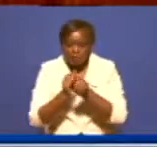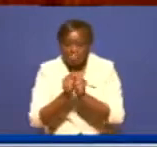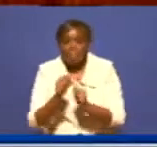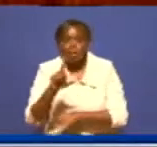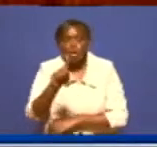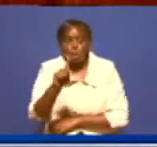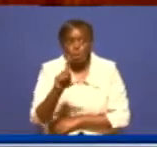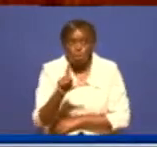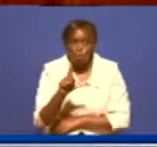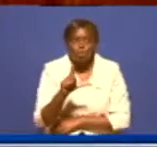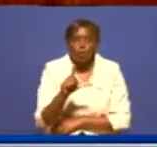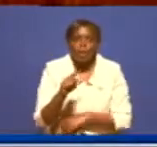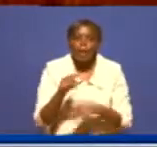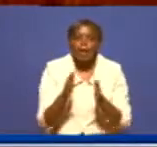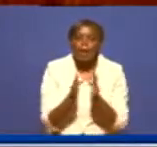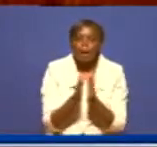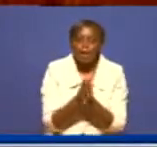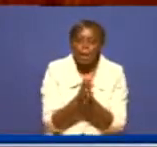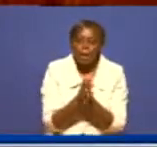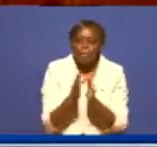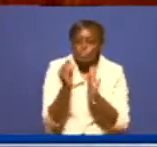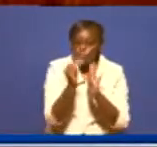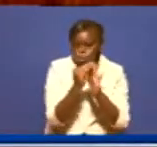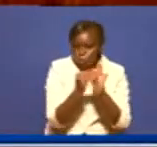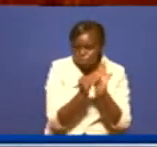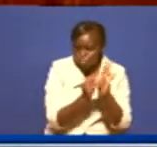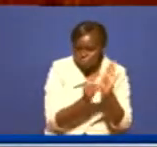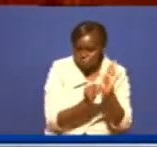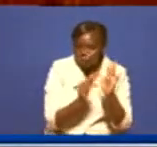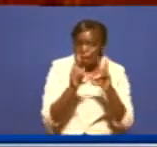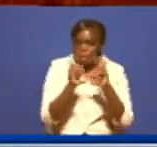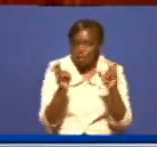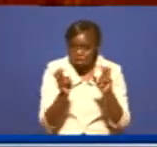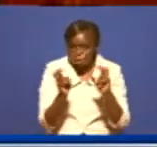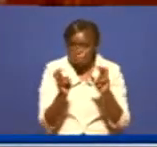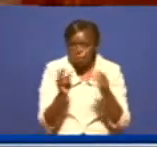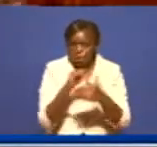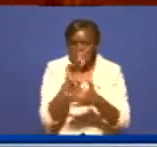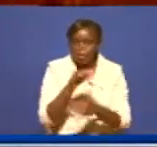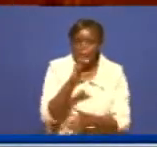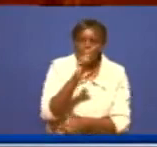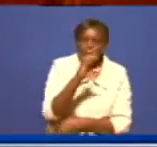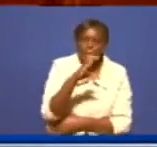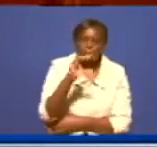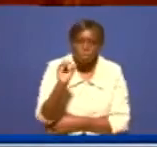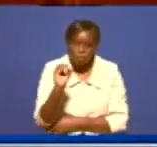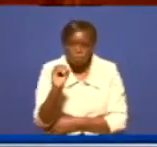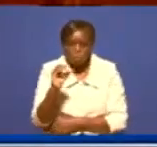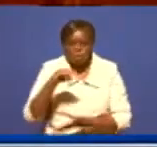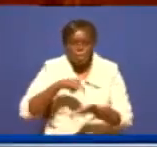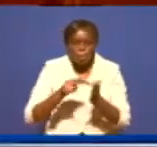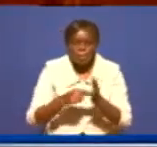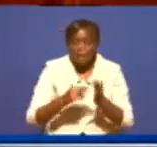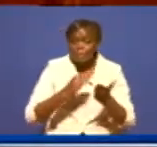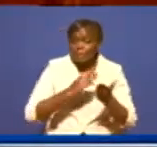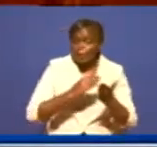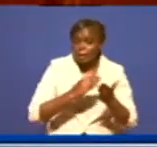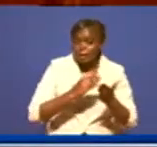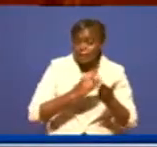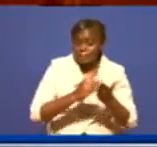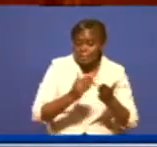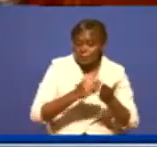legislation and factor in all those issues of the escrow. Because if it was a tenancy agreement and you don't have to